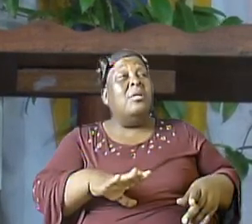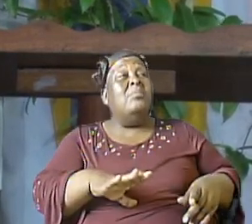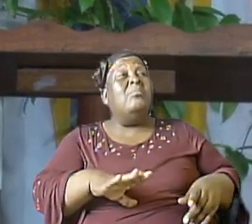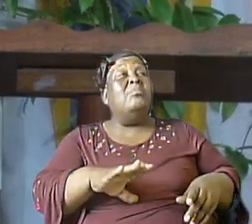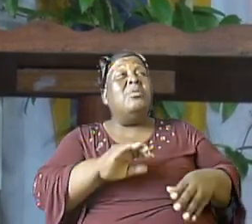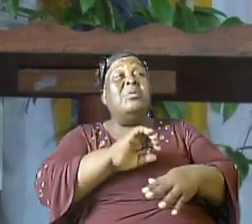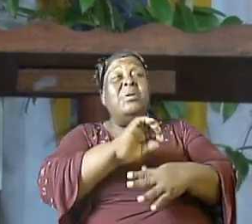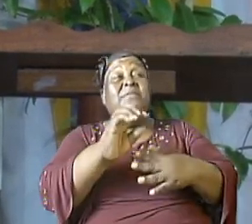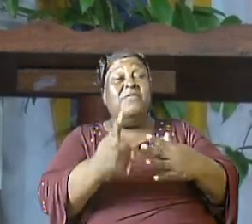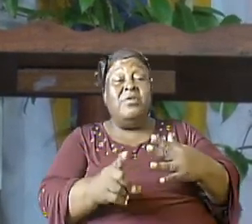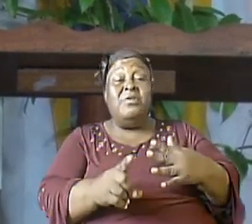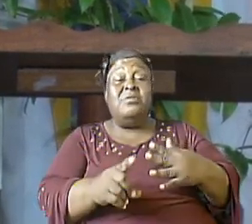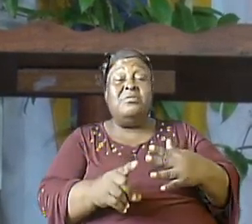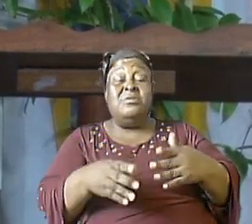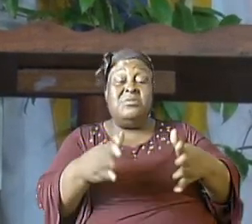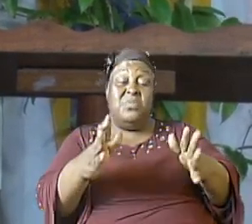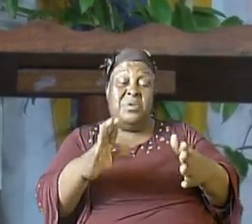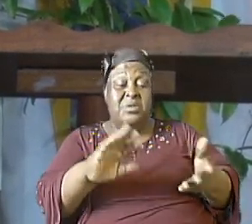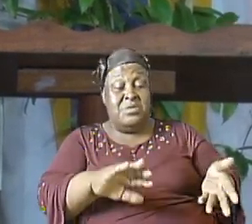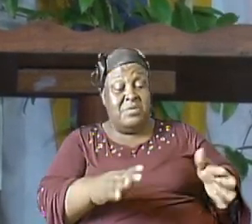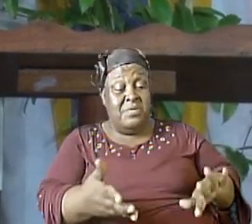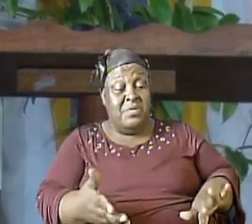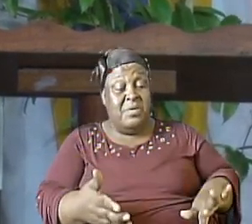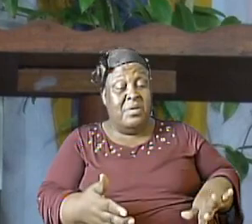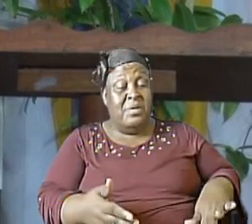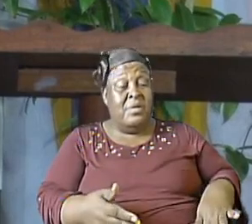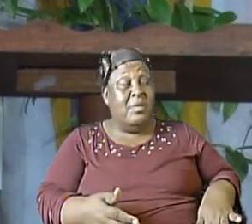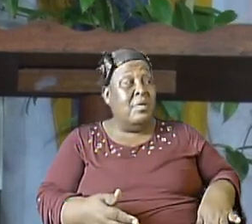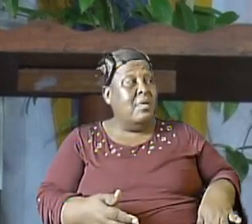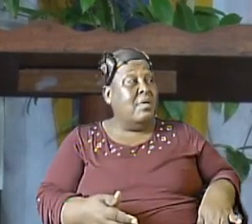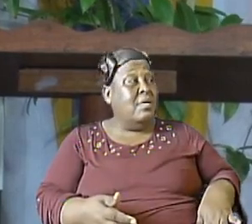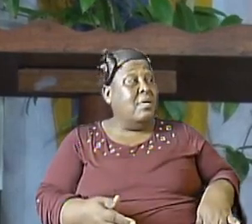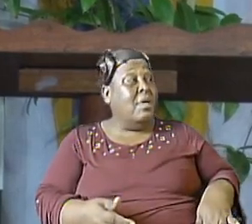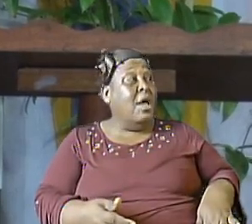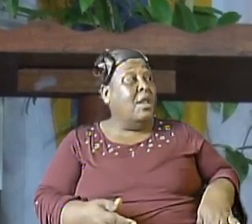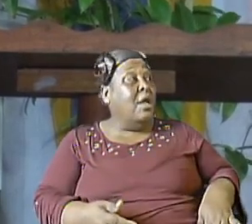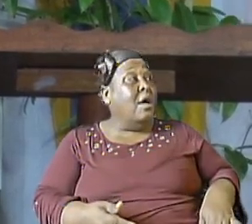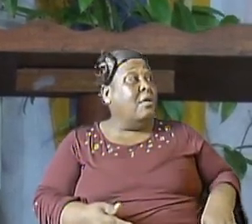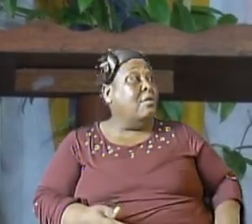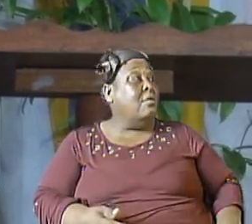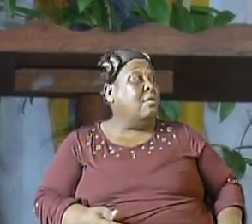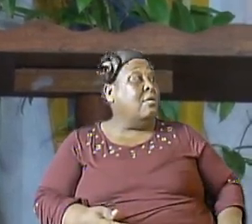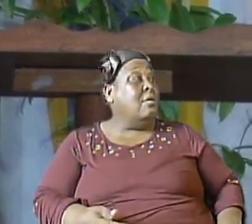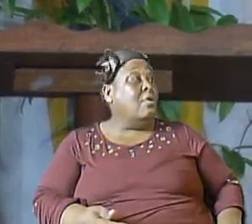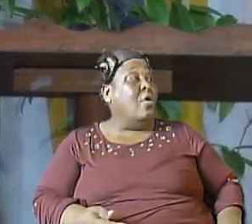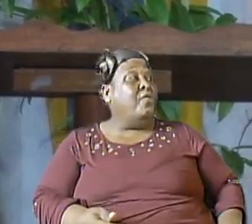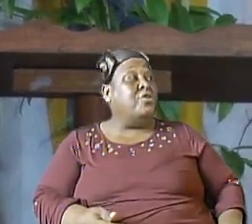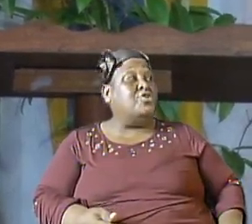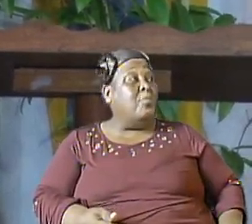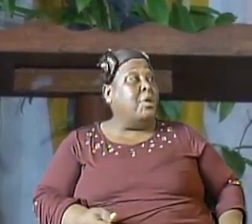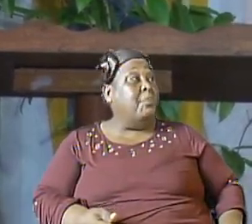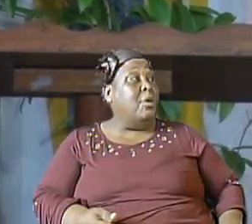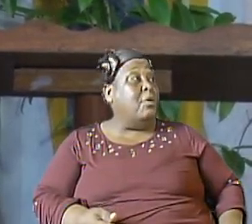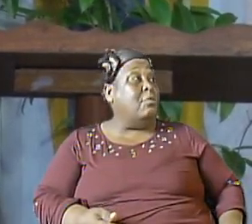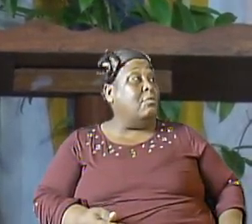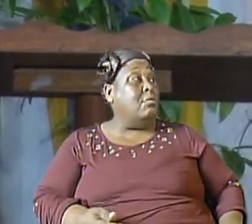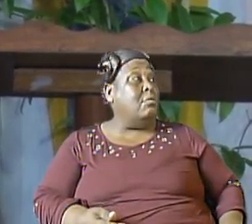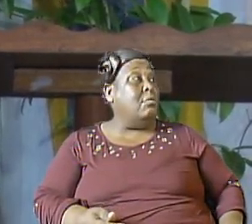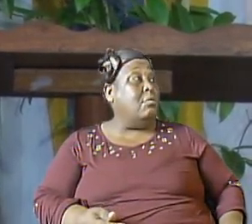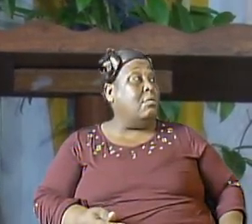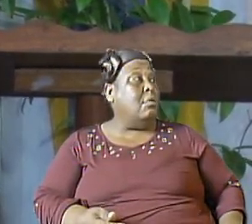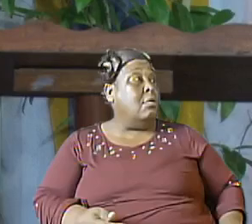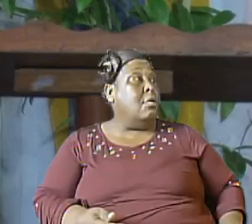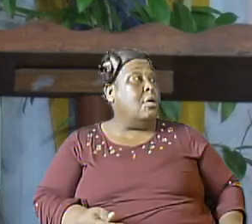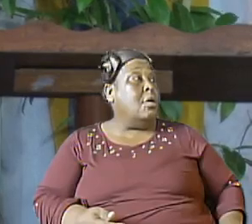thereof are the ways of death. I'm inviting you to come to the altar for prayer this Sunday, this Family